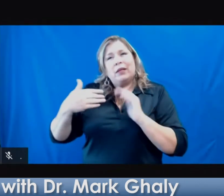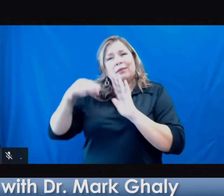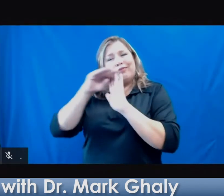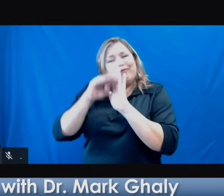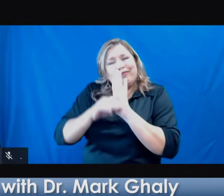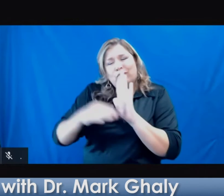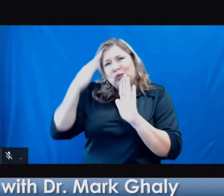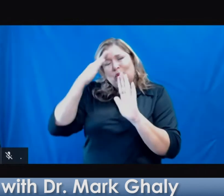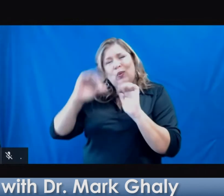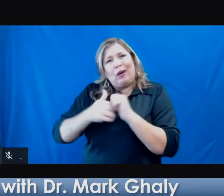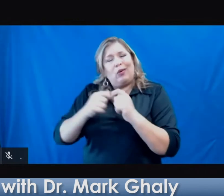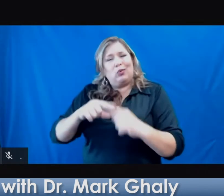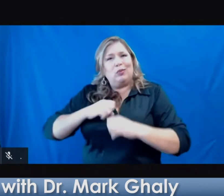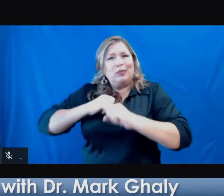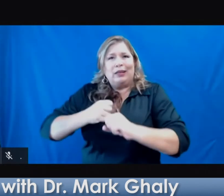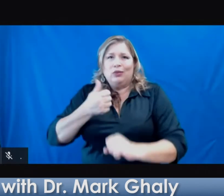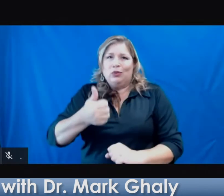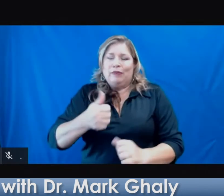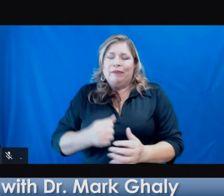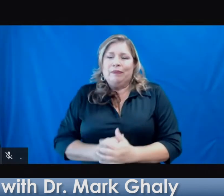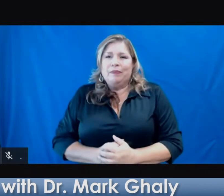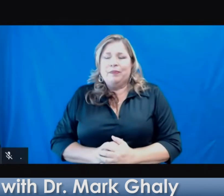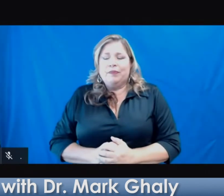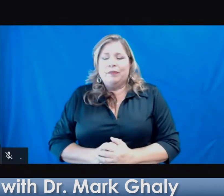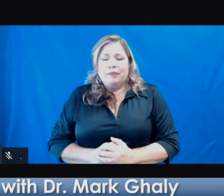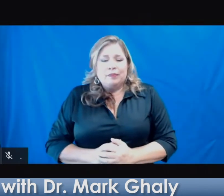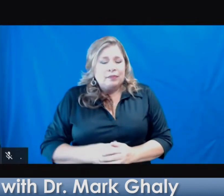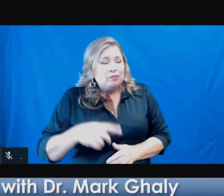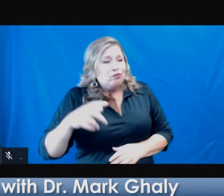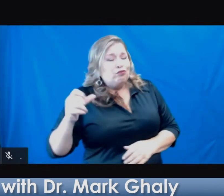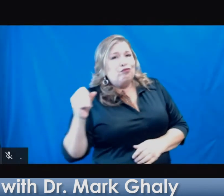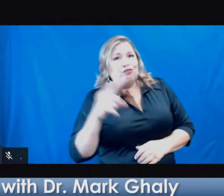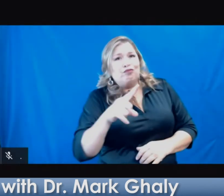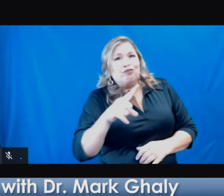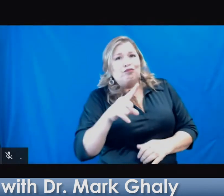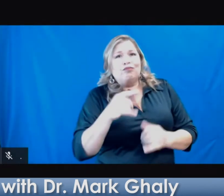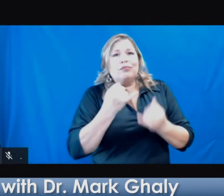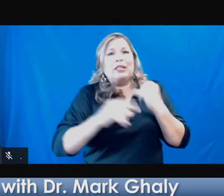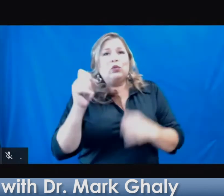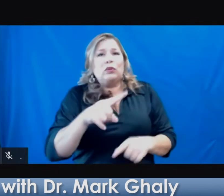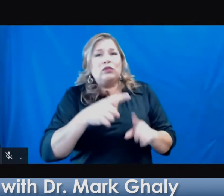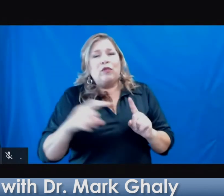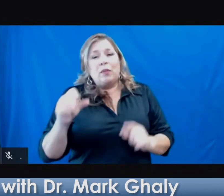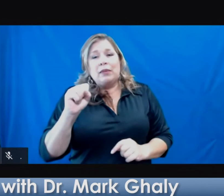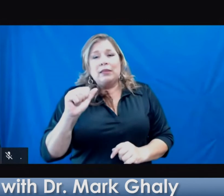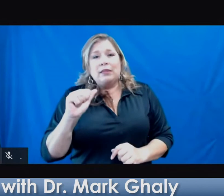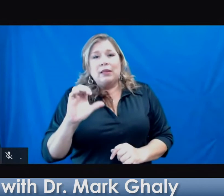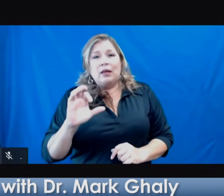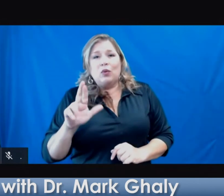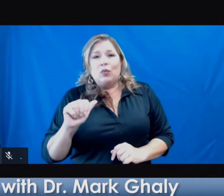means. Final question, Sophia Bolog, the Sacramento Bee.